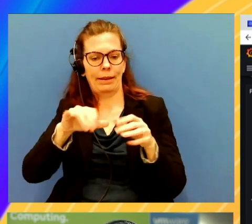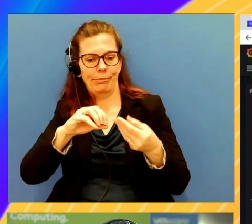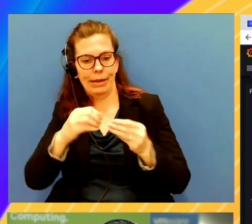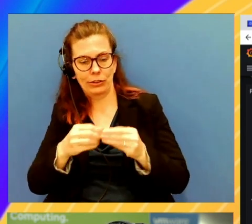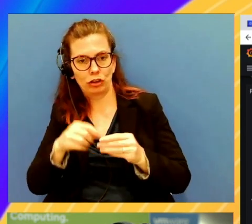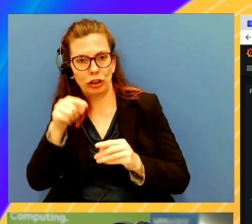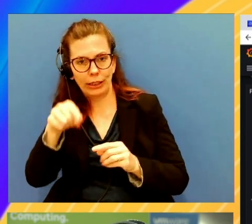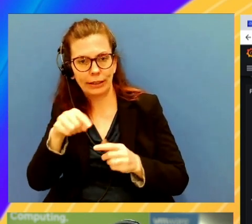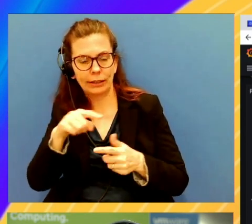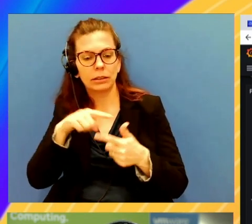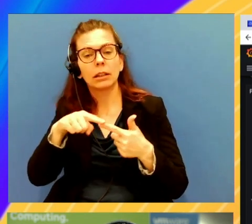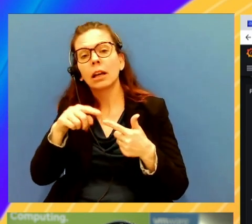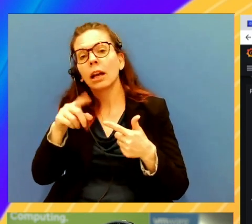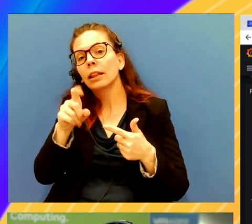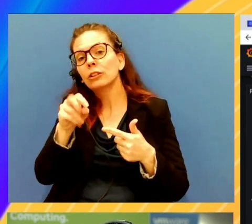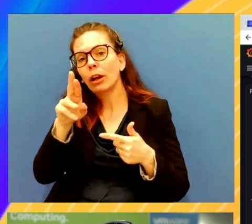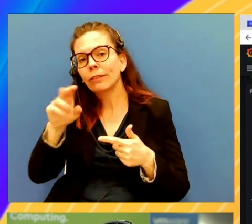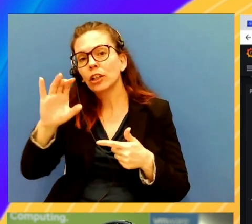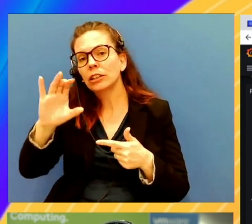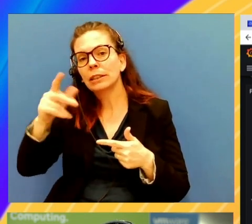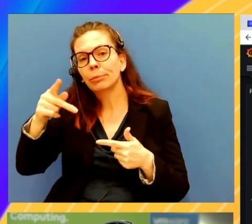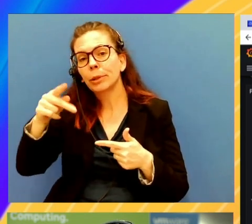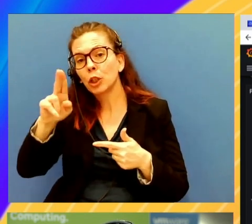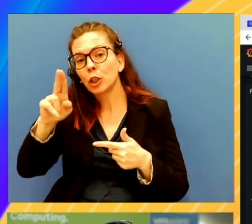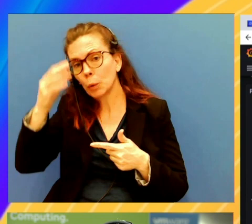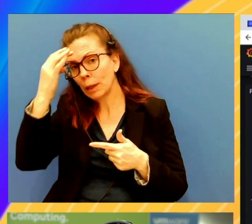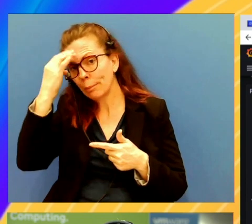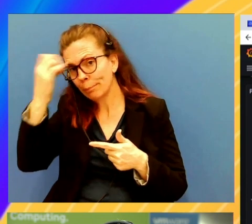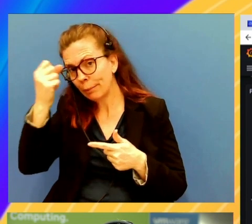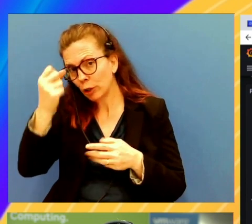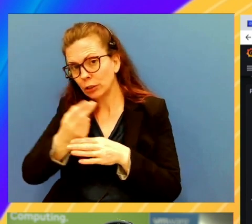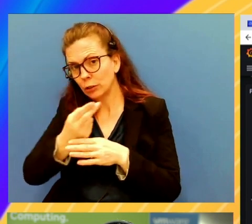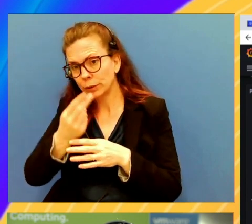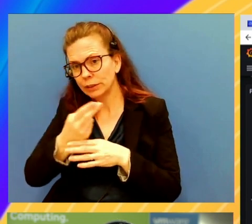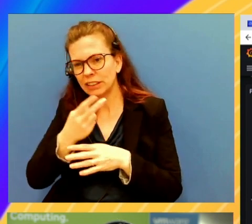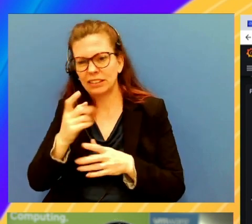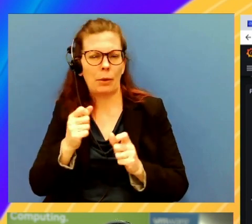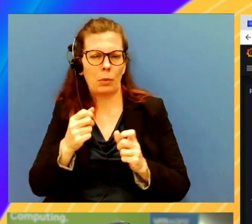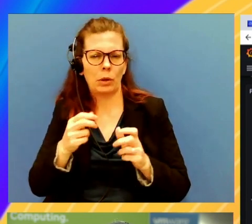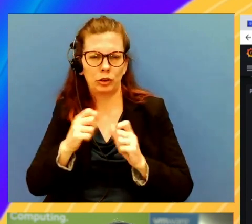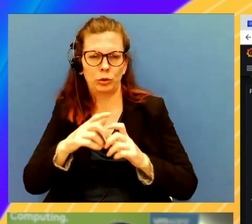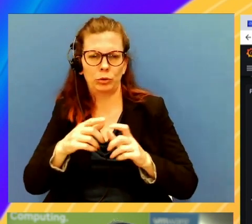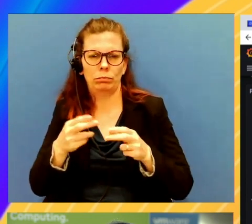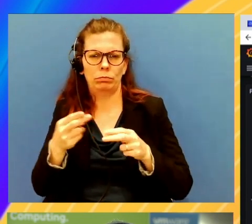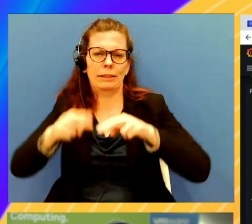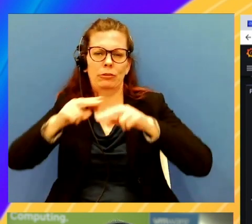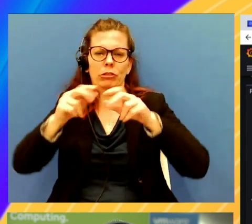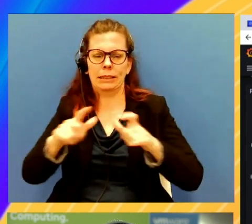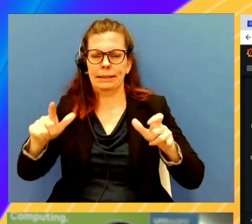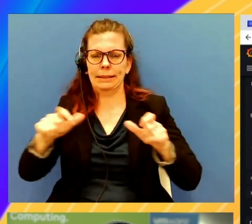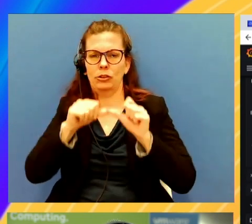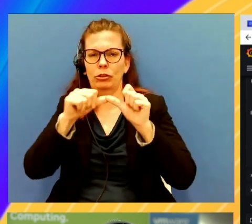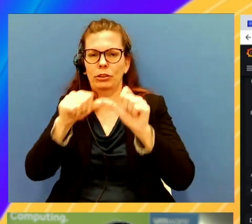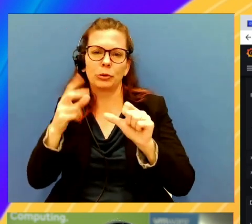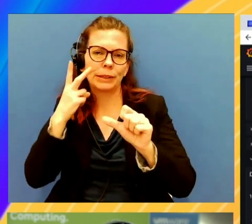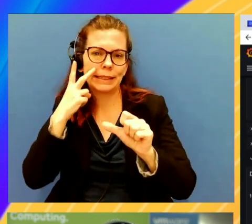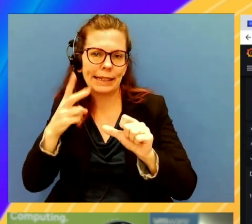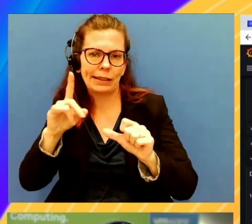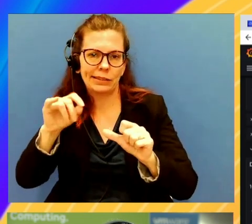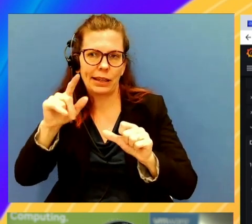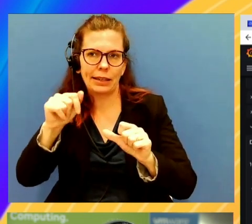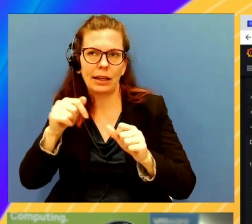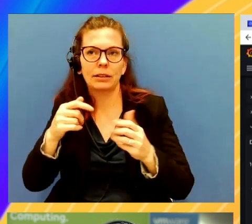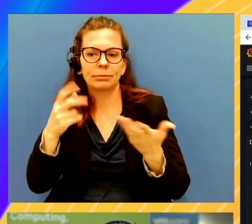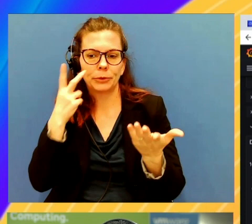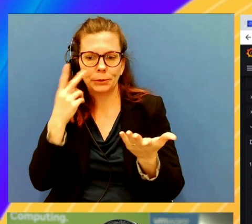ingestion, the driver CPU memory usage. Let me increase the duration so that we can see some data here. As you can